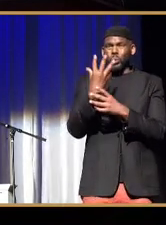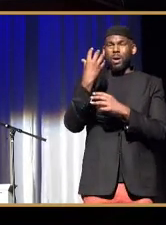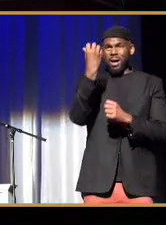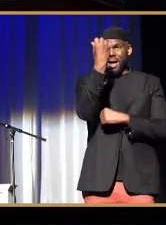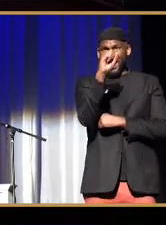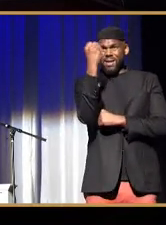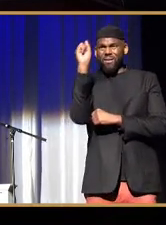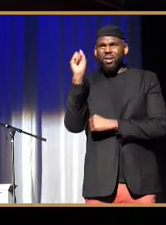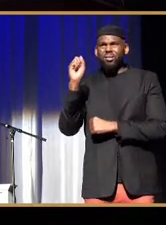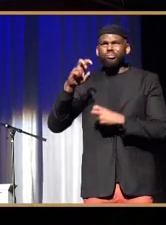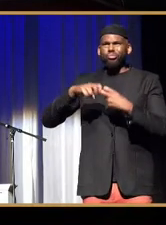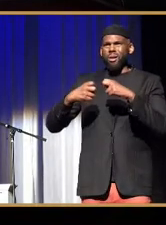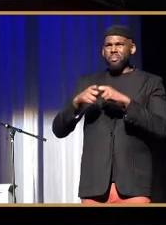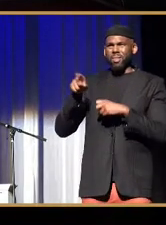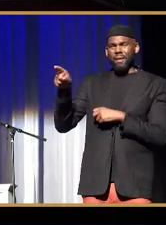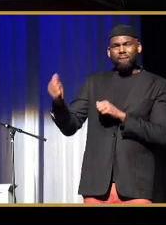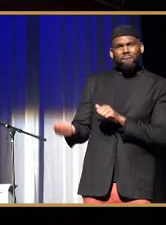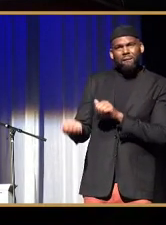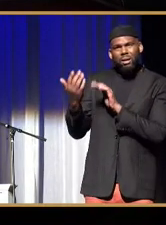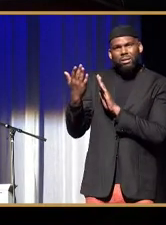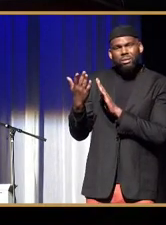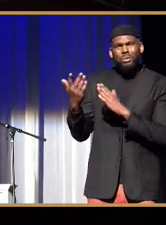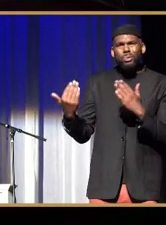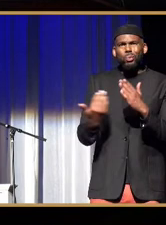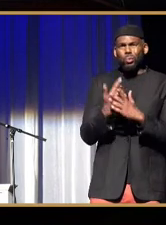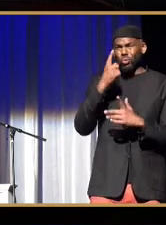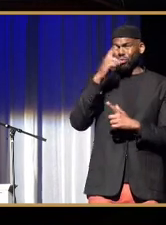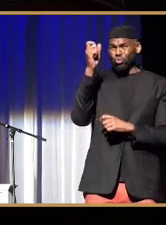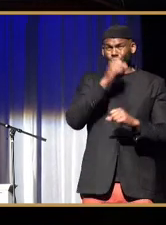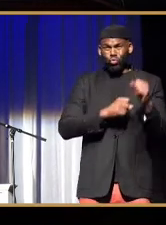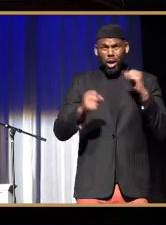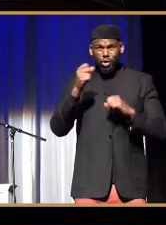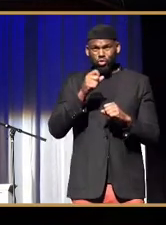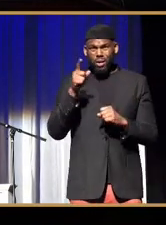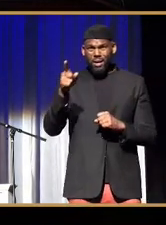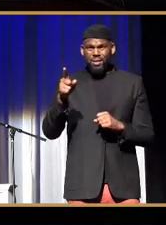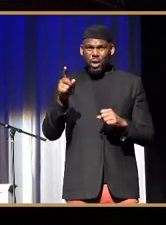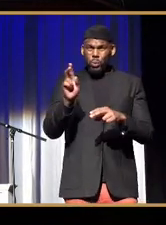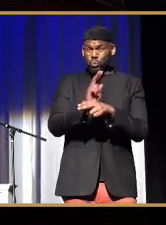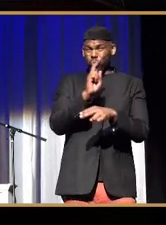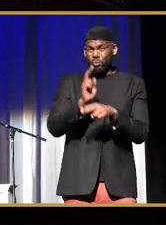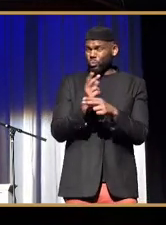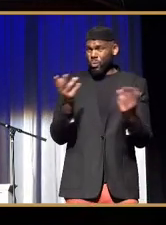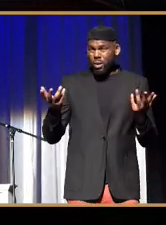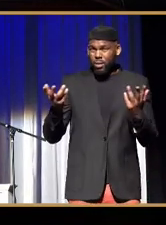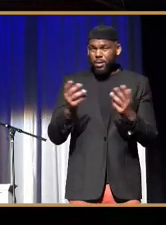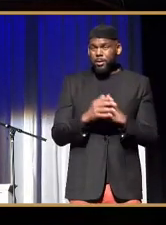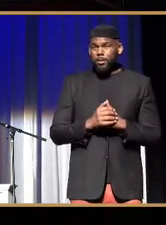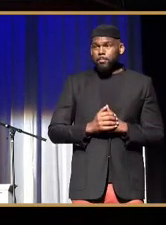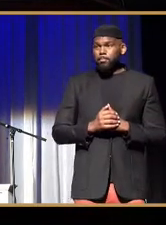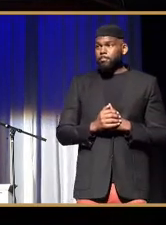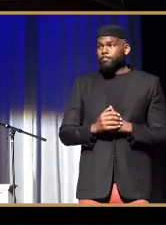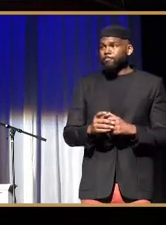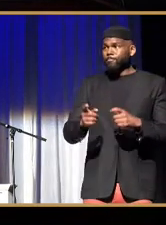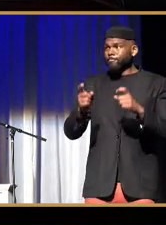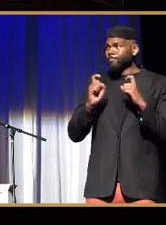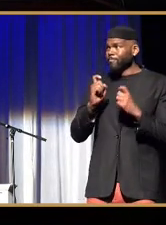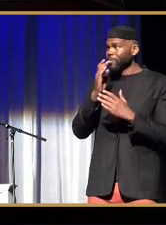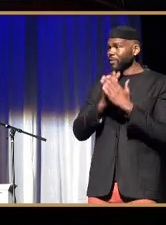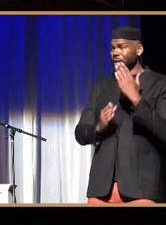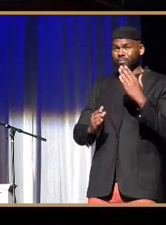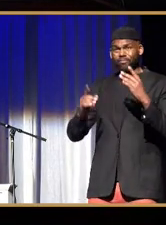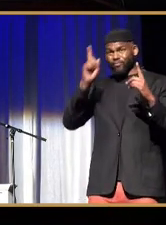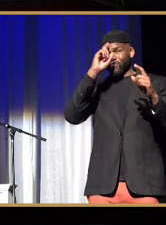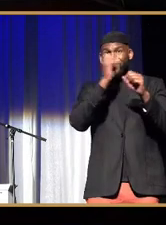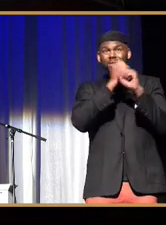problems do they face? And what new strategies might they employ? To give us a vision into the